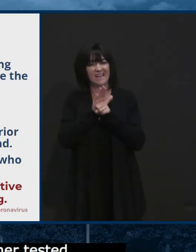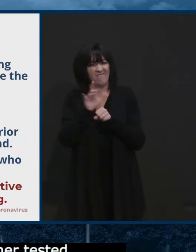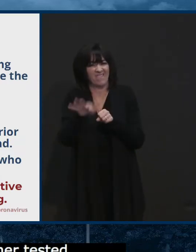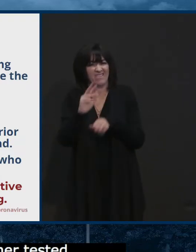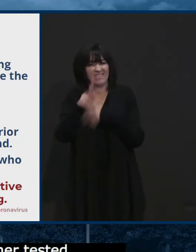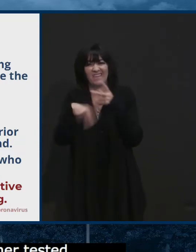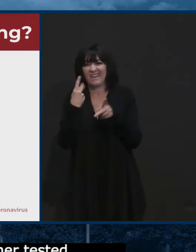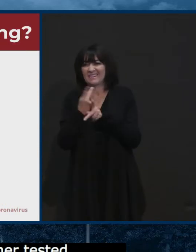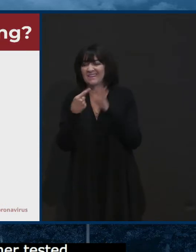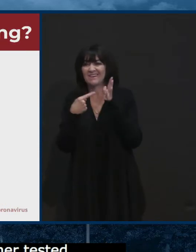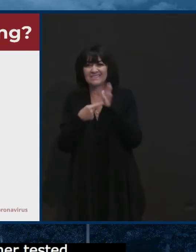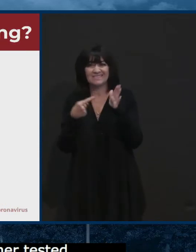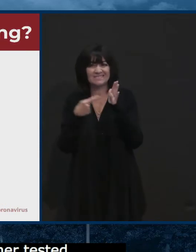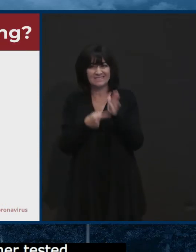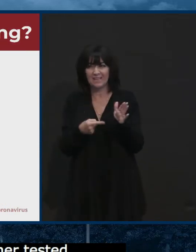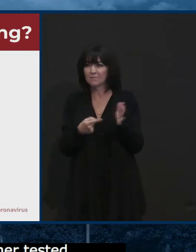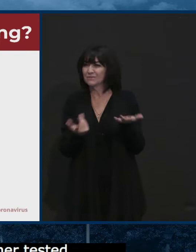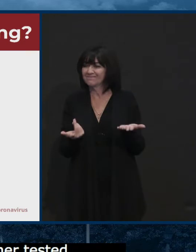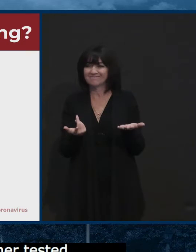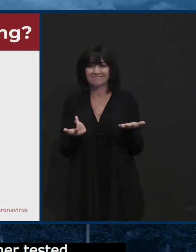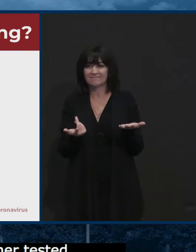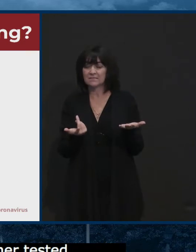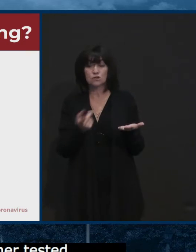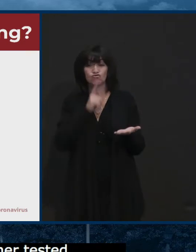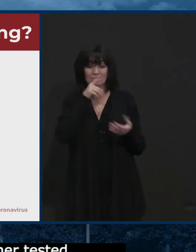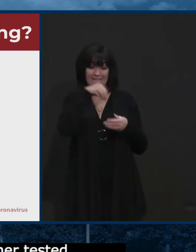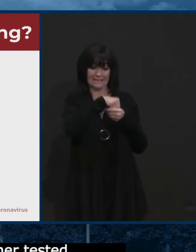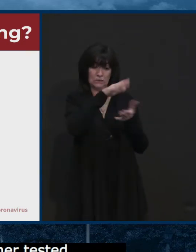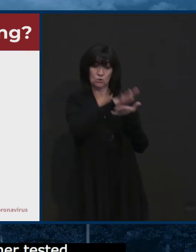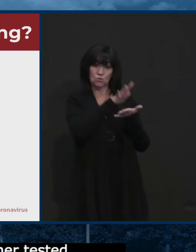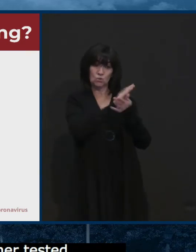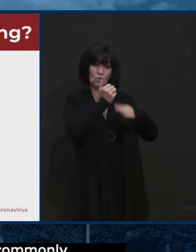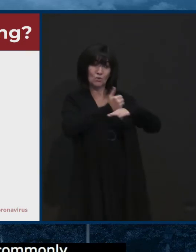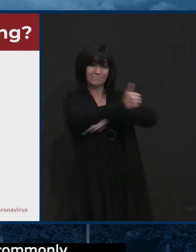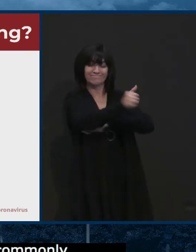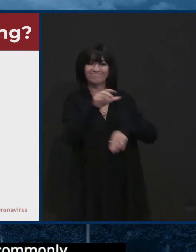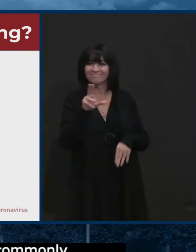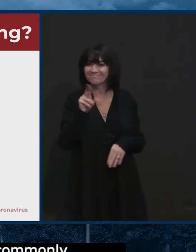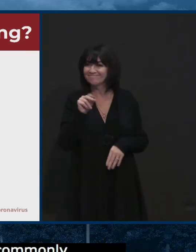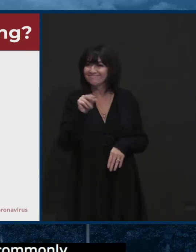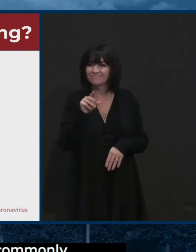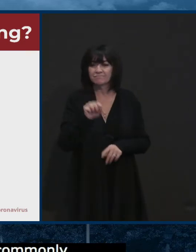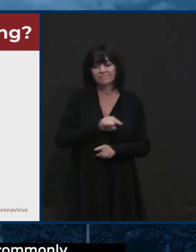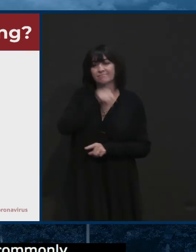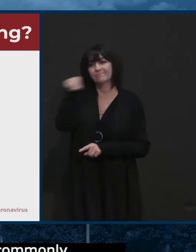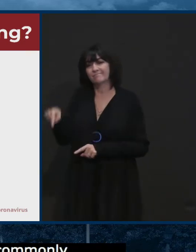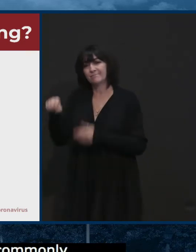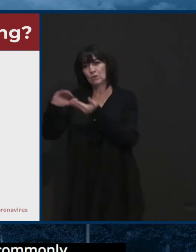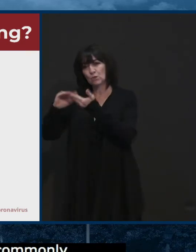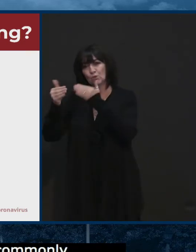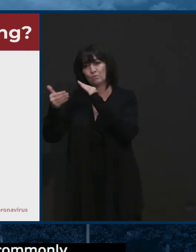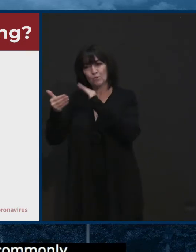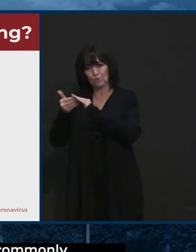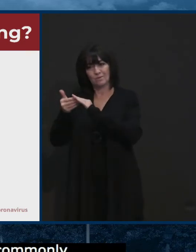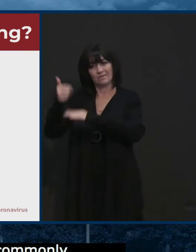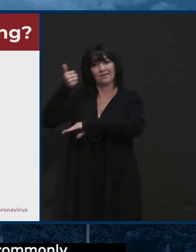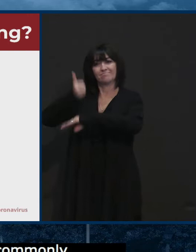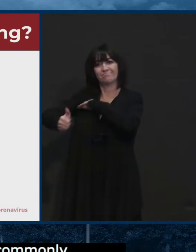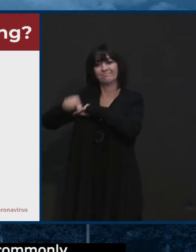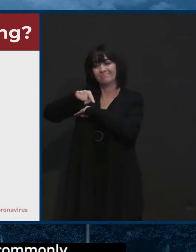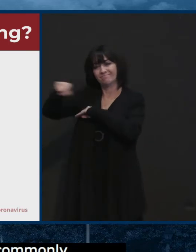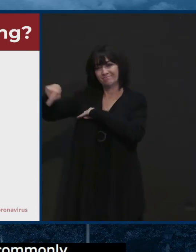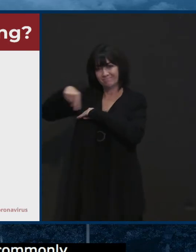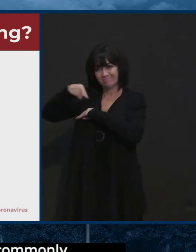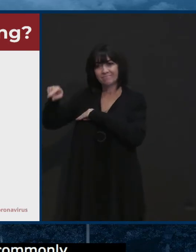the in-school spread is really, really rare, but it's what's happening in the community. And so, with all of our data that we're